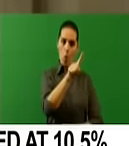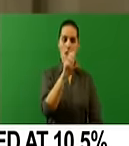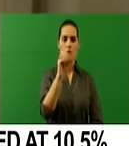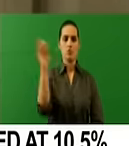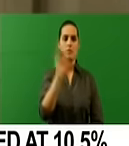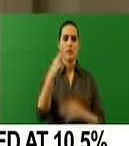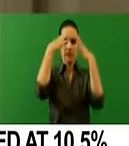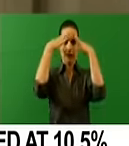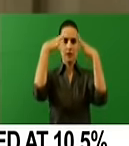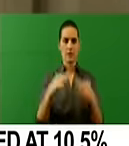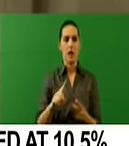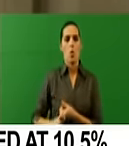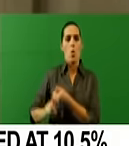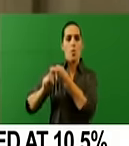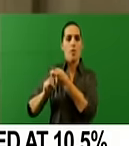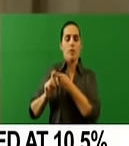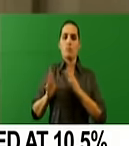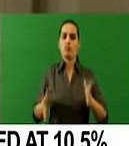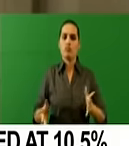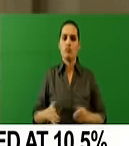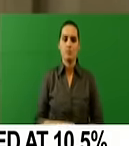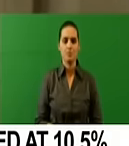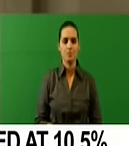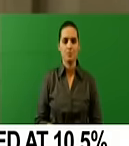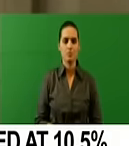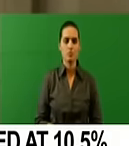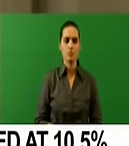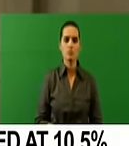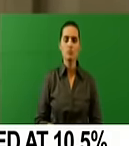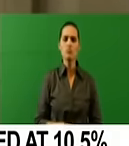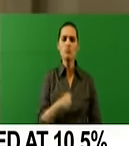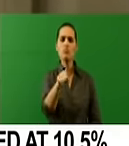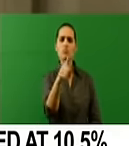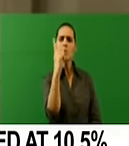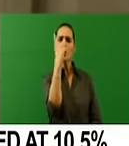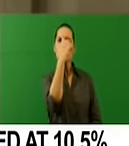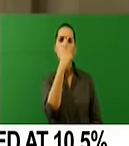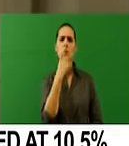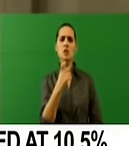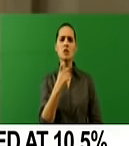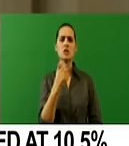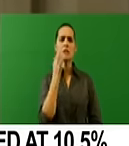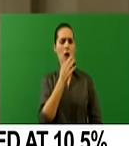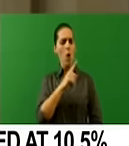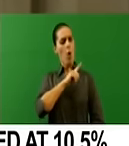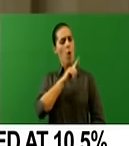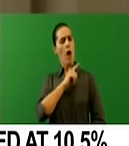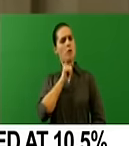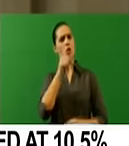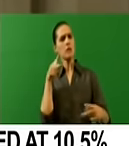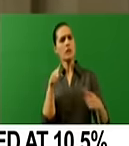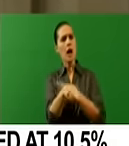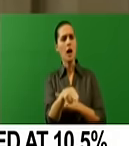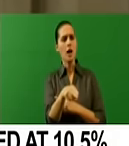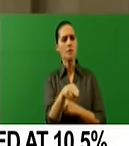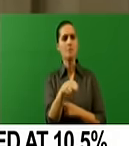decision. I think that your question that you're raising of saying, why couldn't you have cut here? The thing